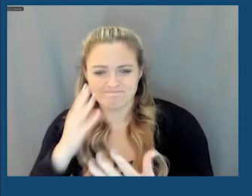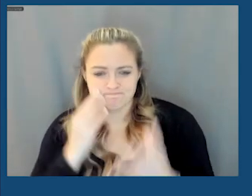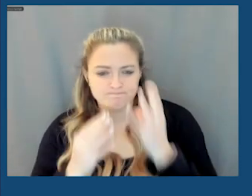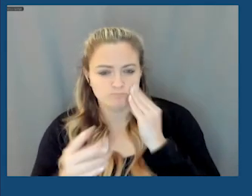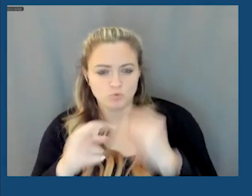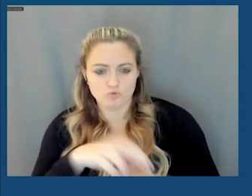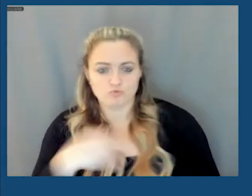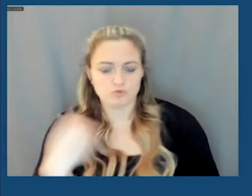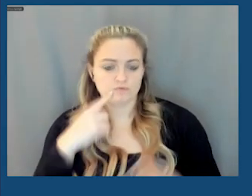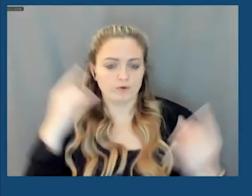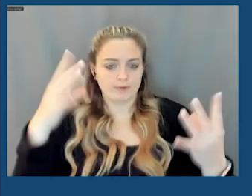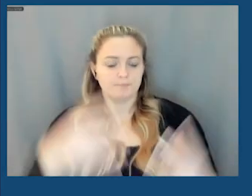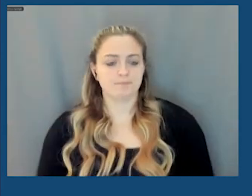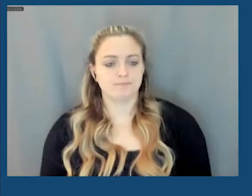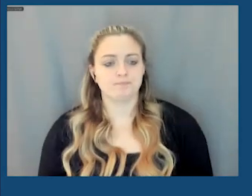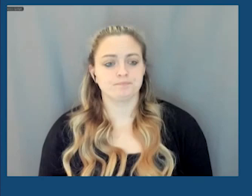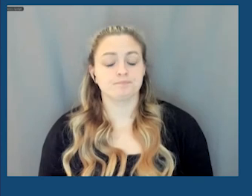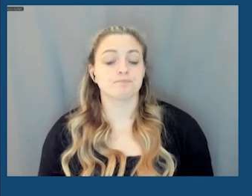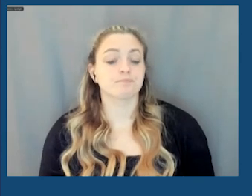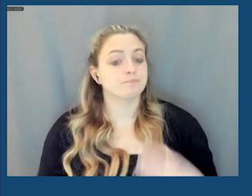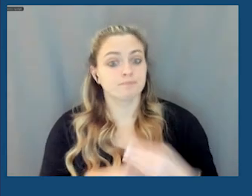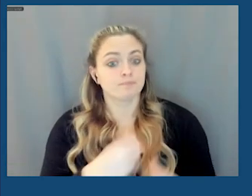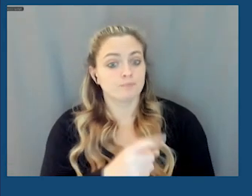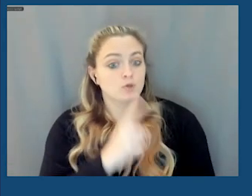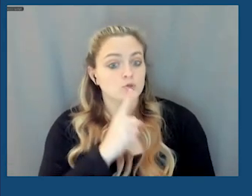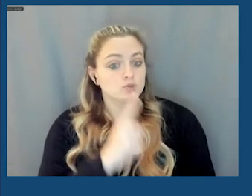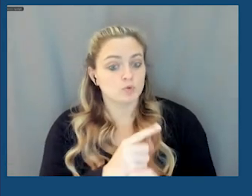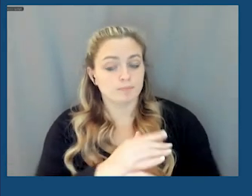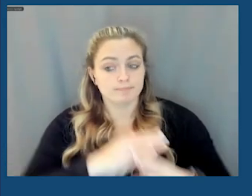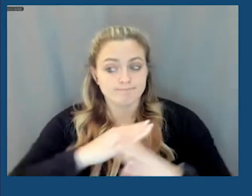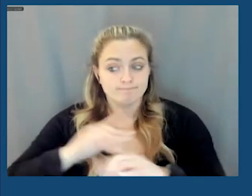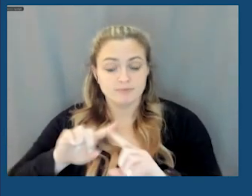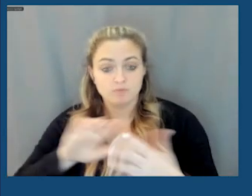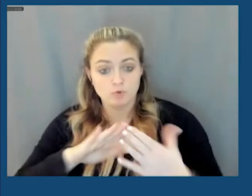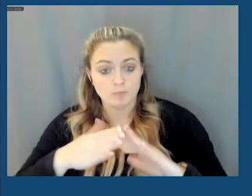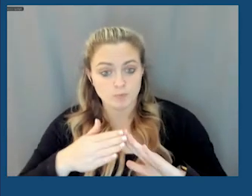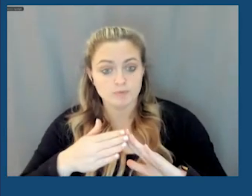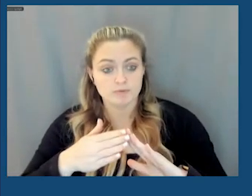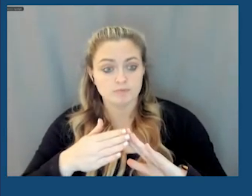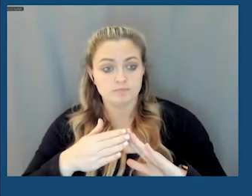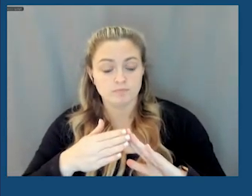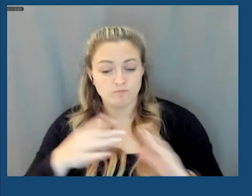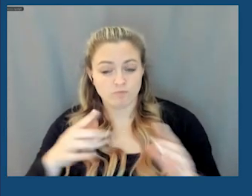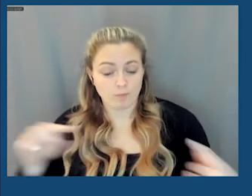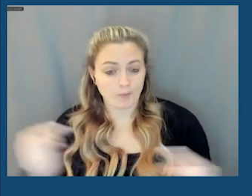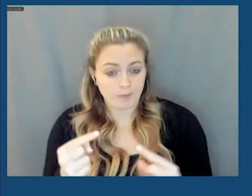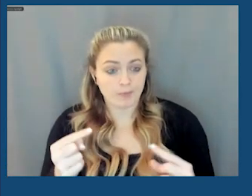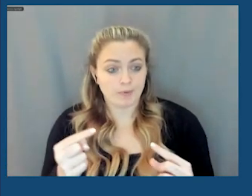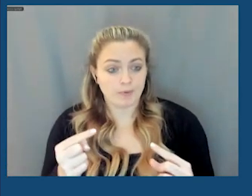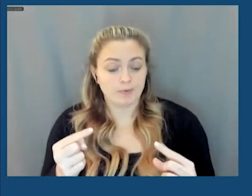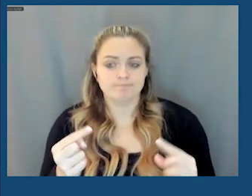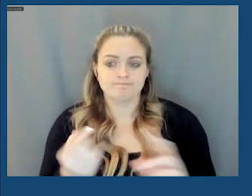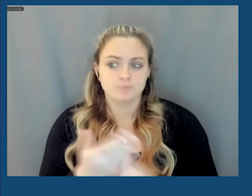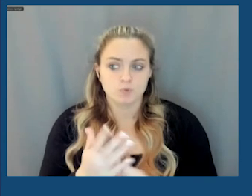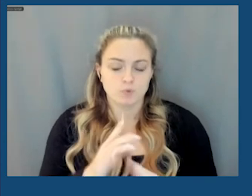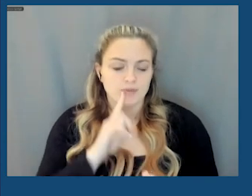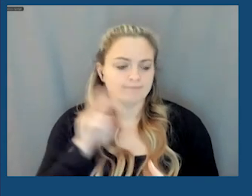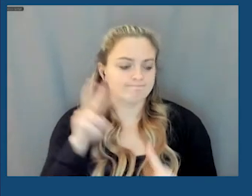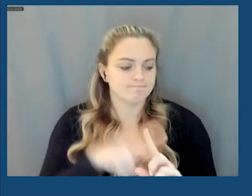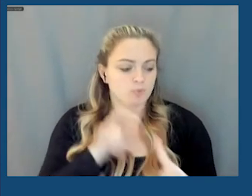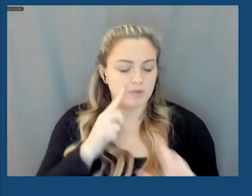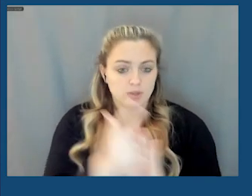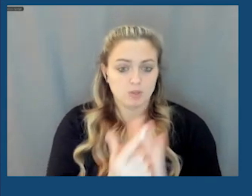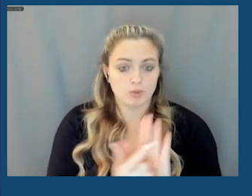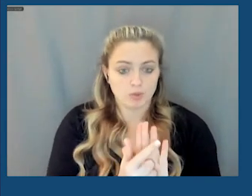hate. In addition to making sure we protect communities from harm with and through the application of the law